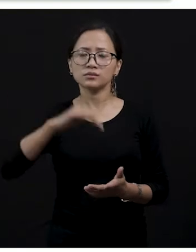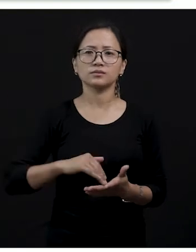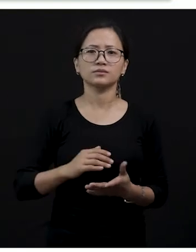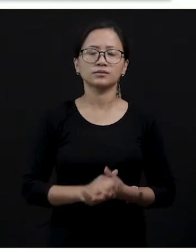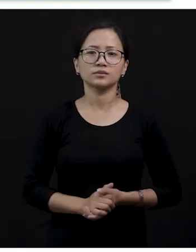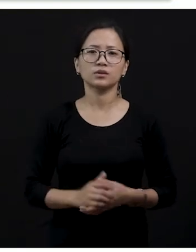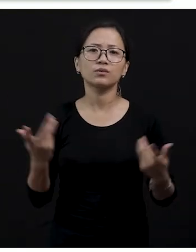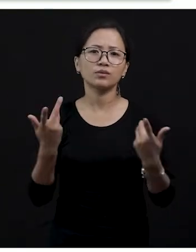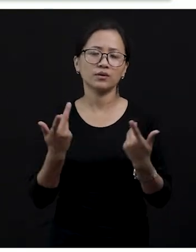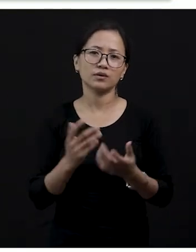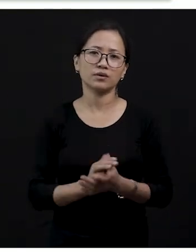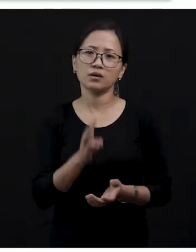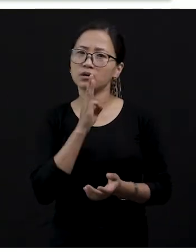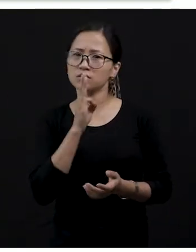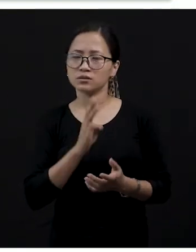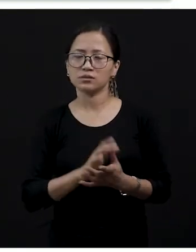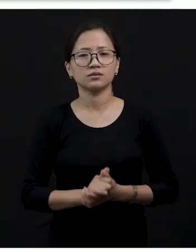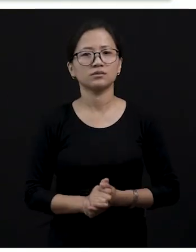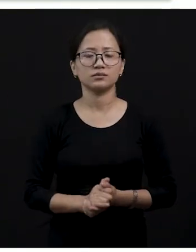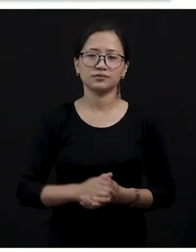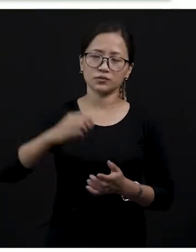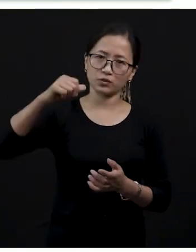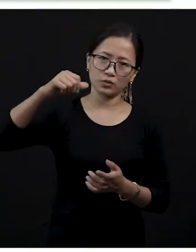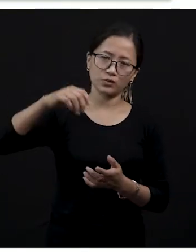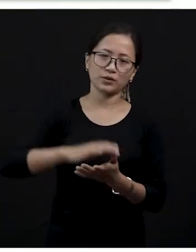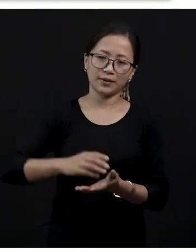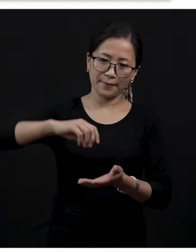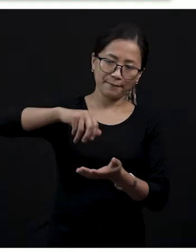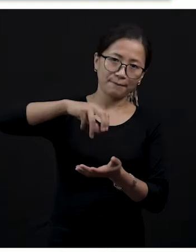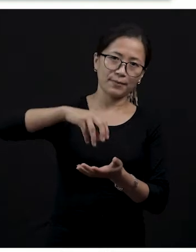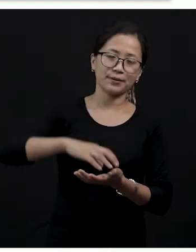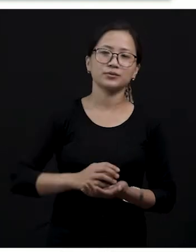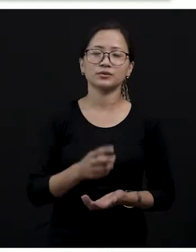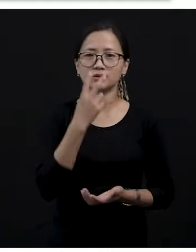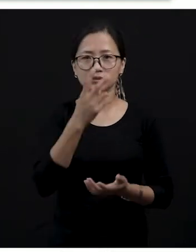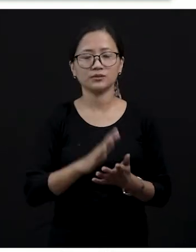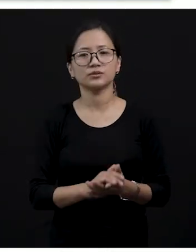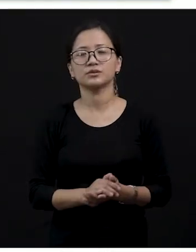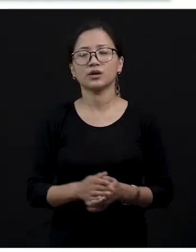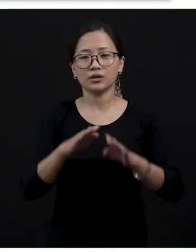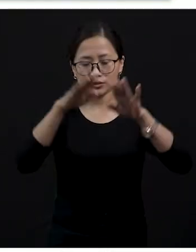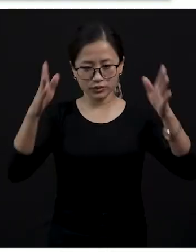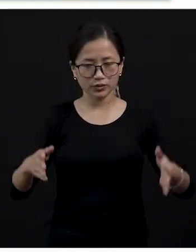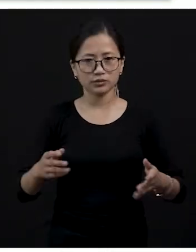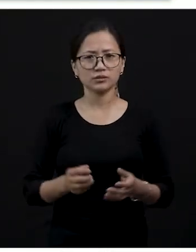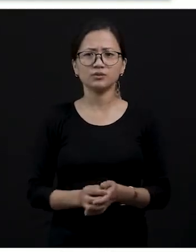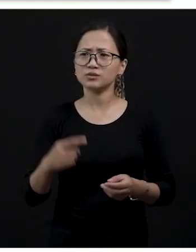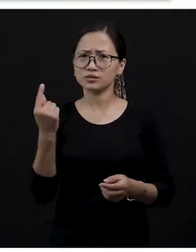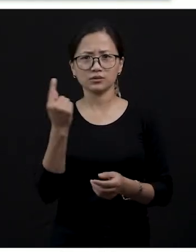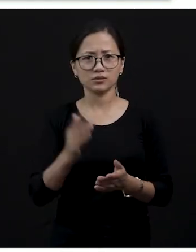from? Where is all this water coming from? From the pipe? Yes, but from the pipe, the tap water, where do we